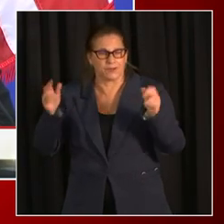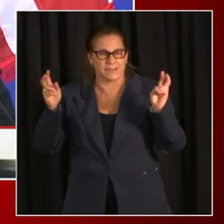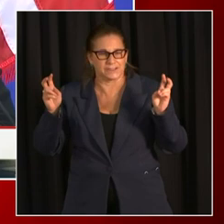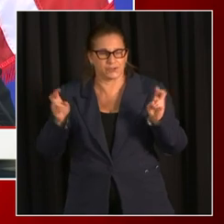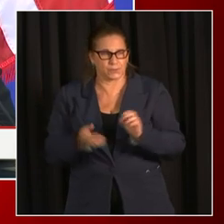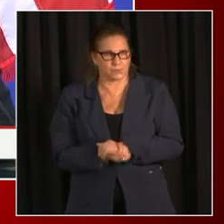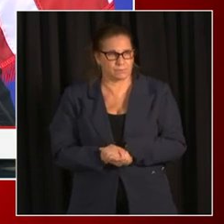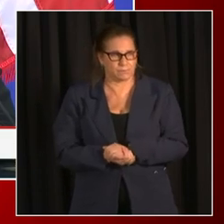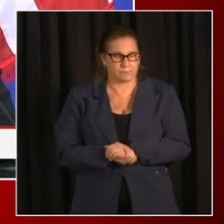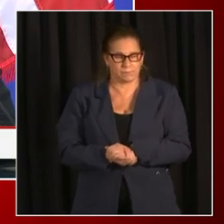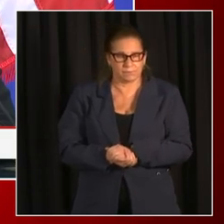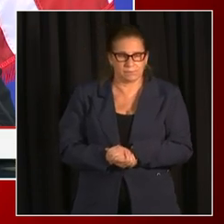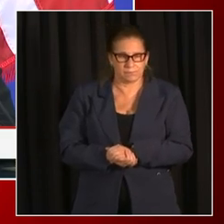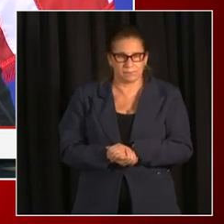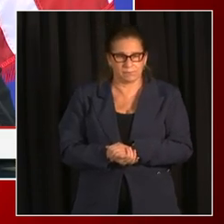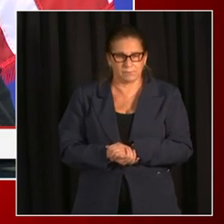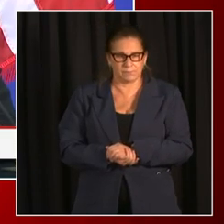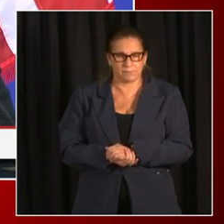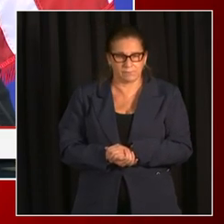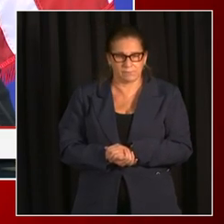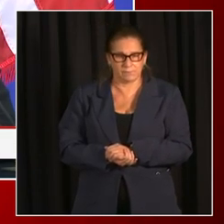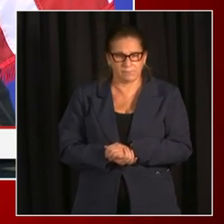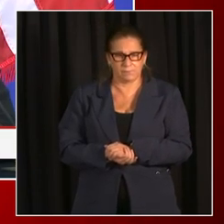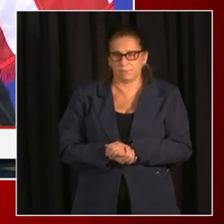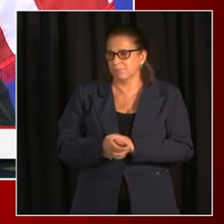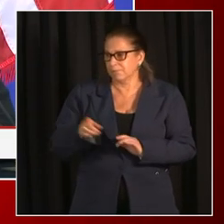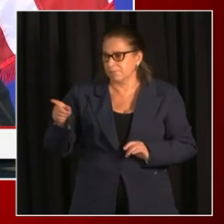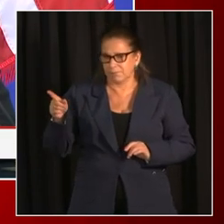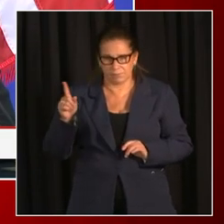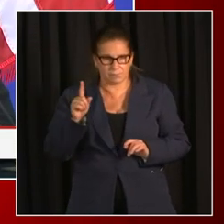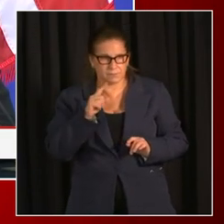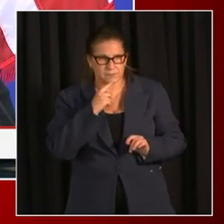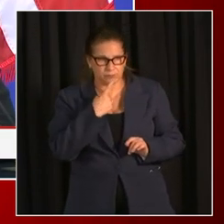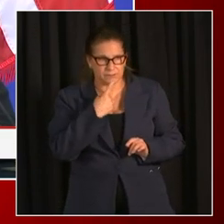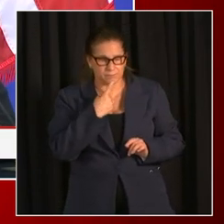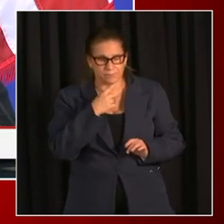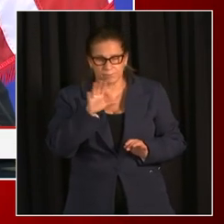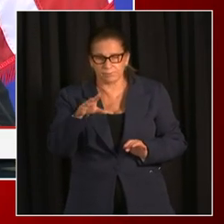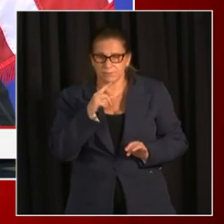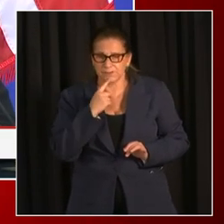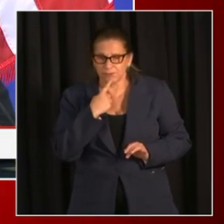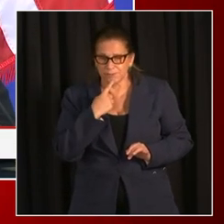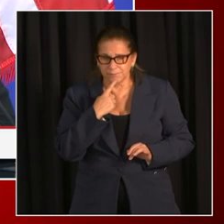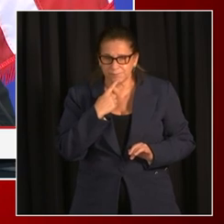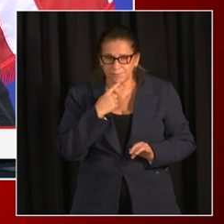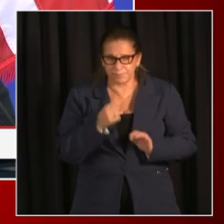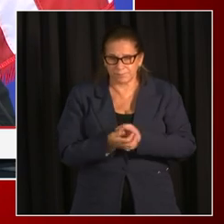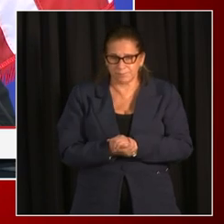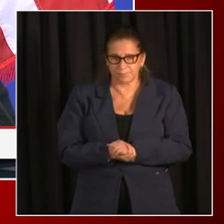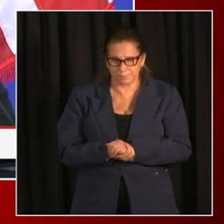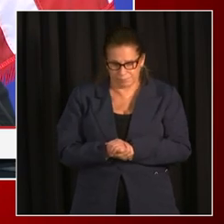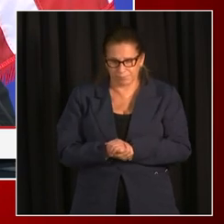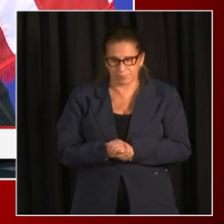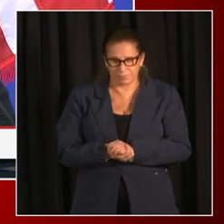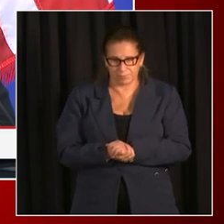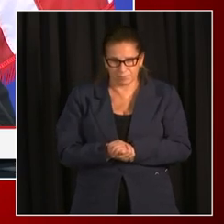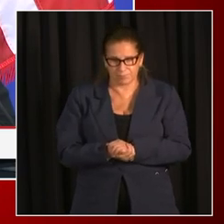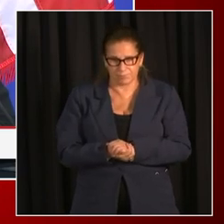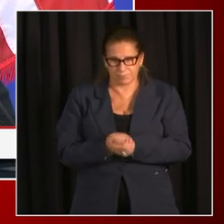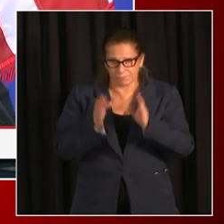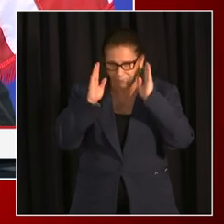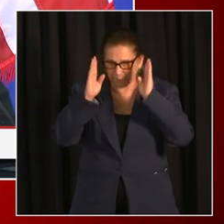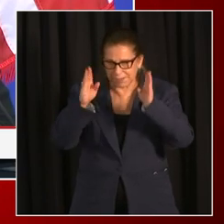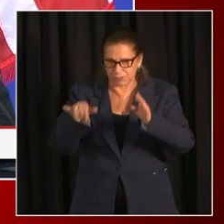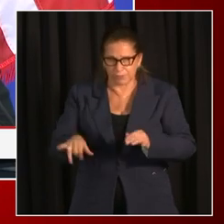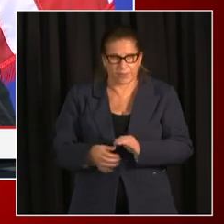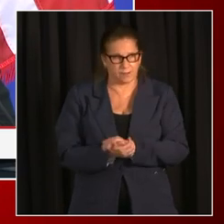serious one. So we have to stay focused on that. And also, we have to know when you're looking for board